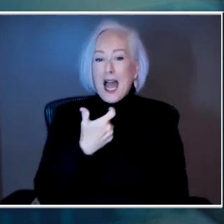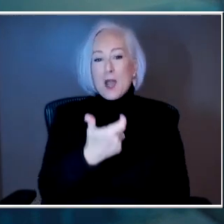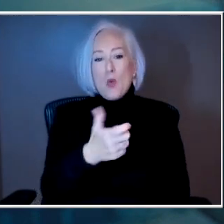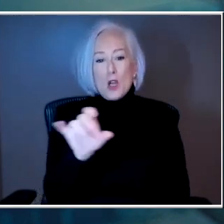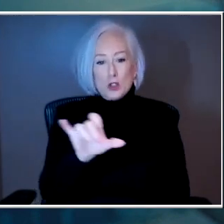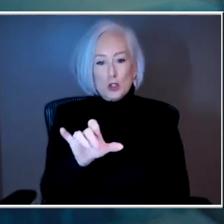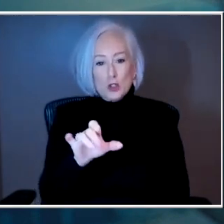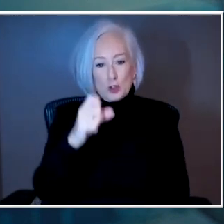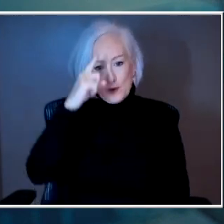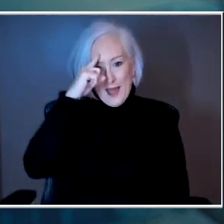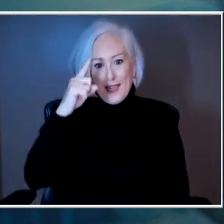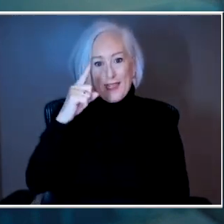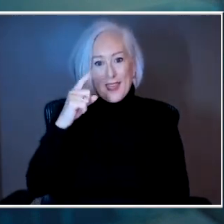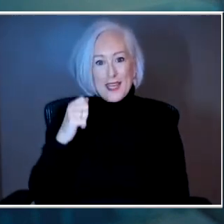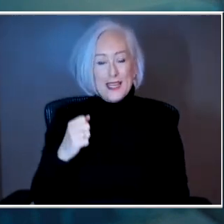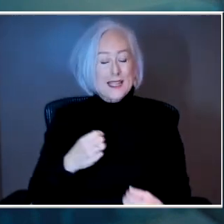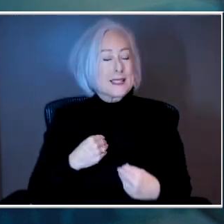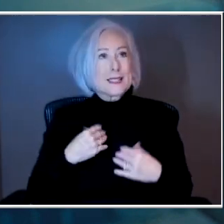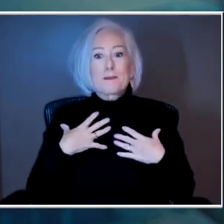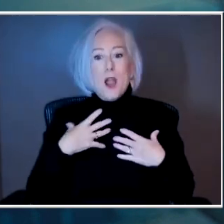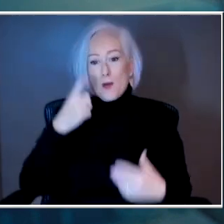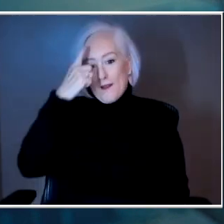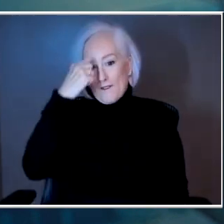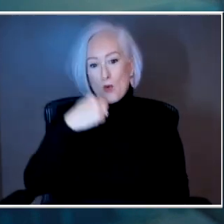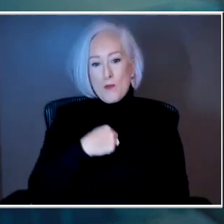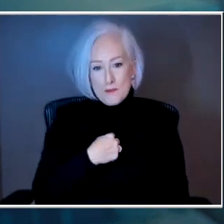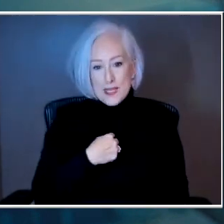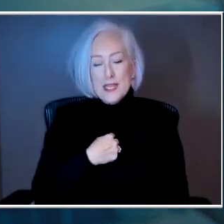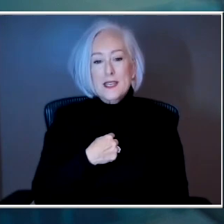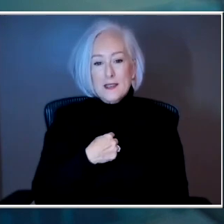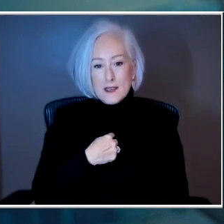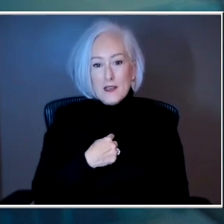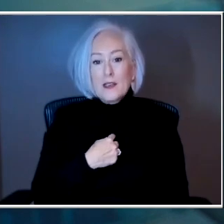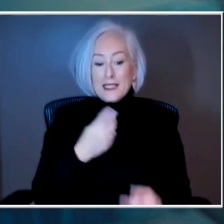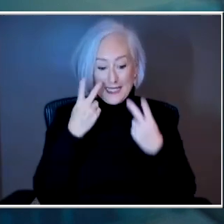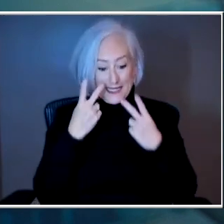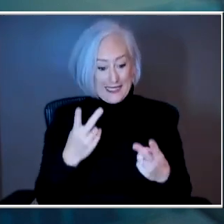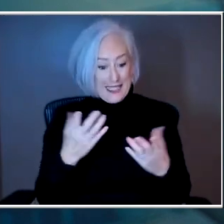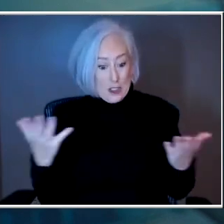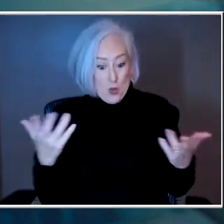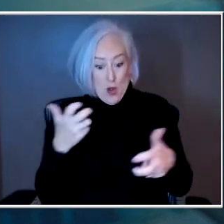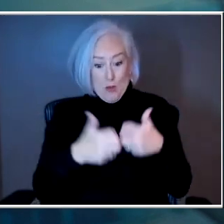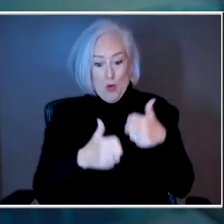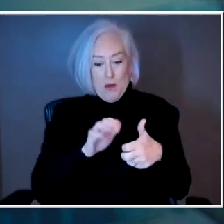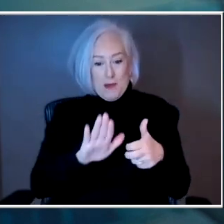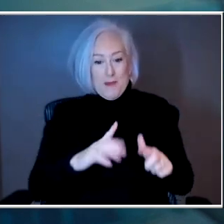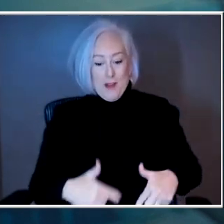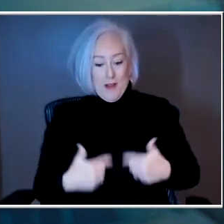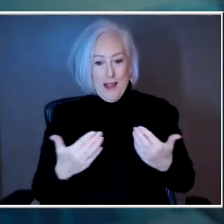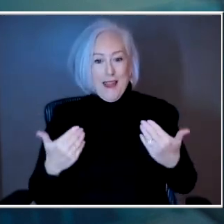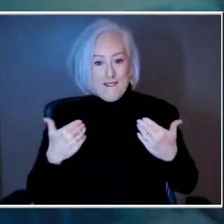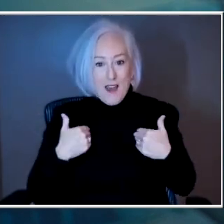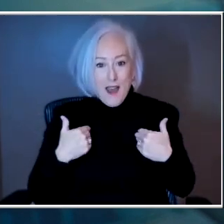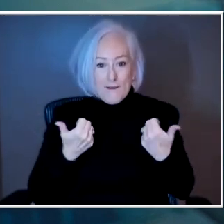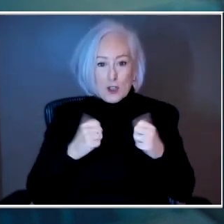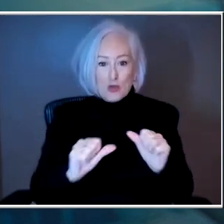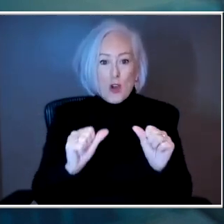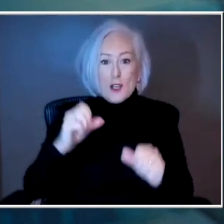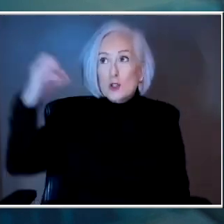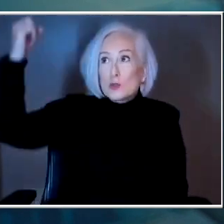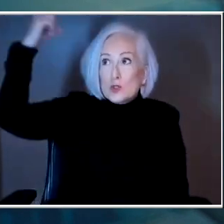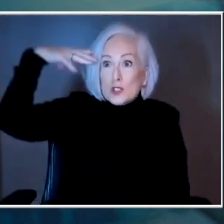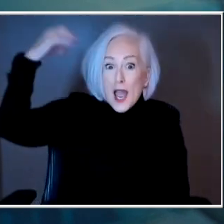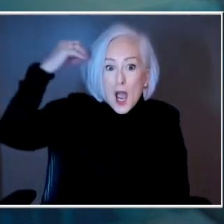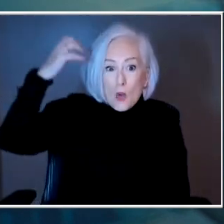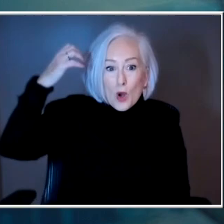It also does go behind and shows what difficulties they go through, just like showering, getting out of bed. True.